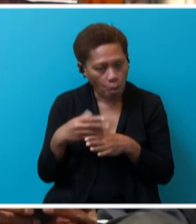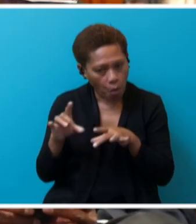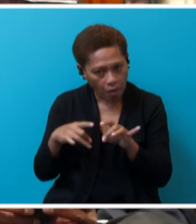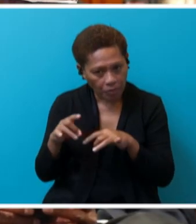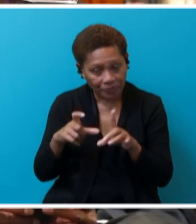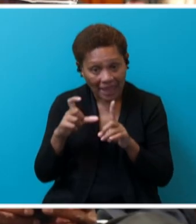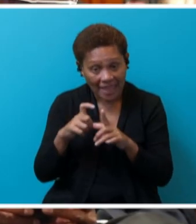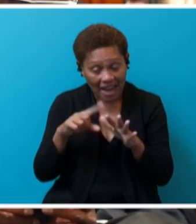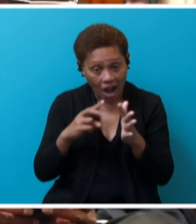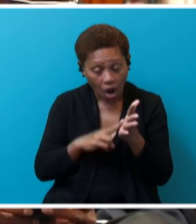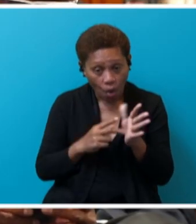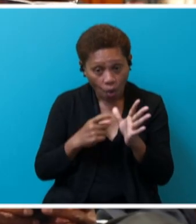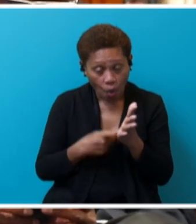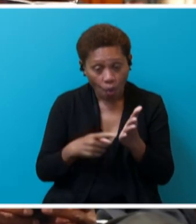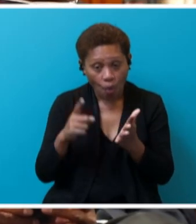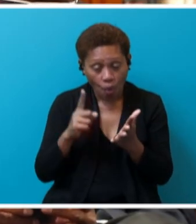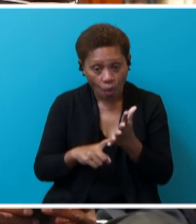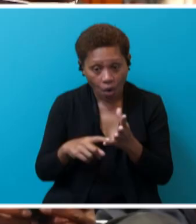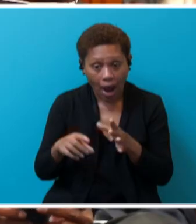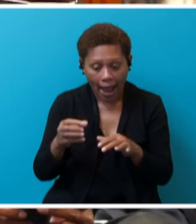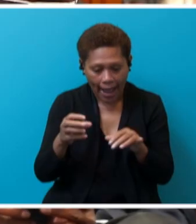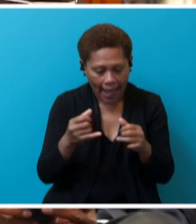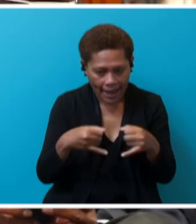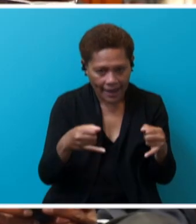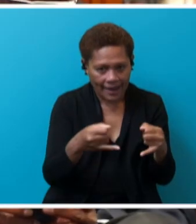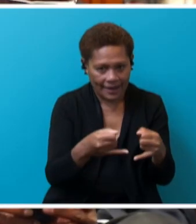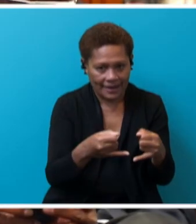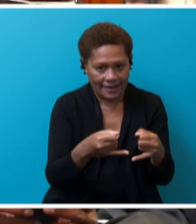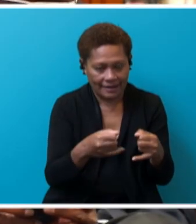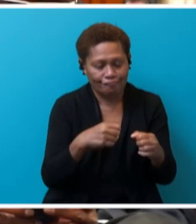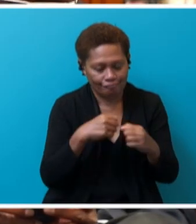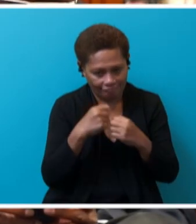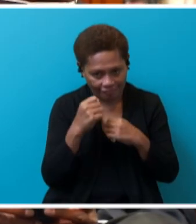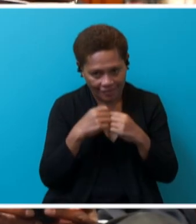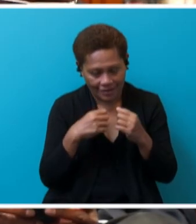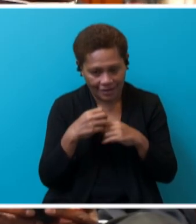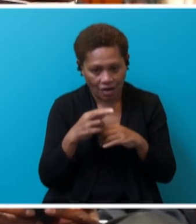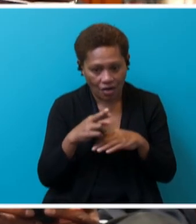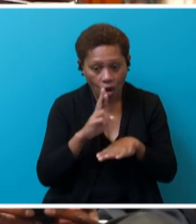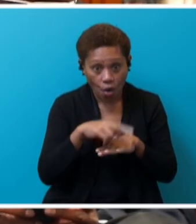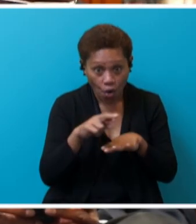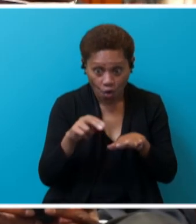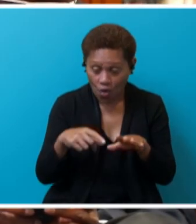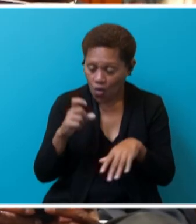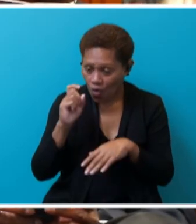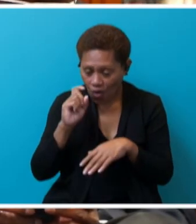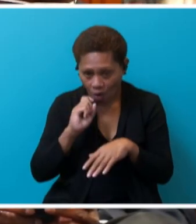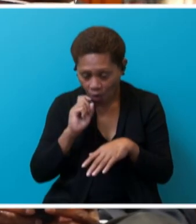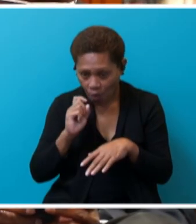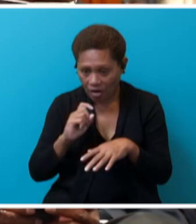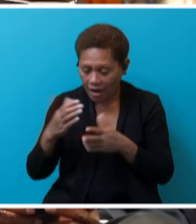Island wastewater upgrade. And of course there is the ongoing rural water harvesting, rural water